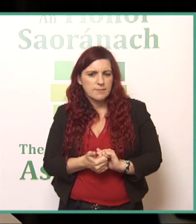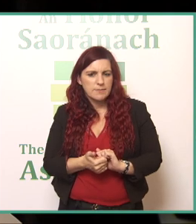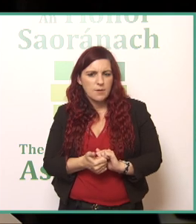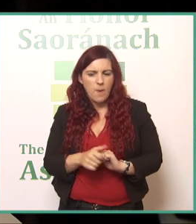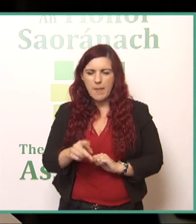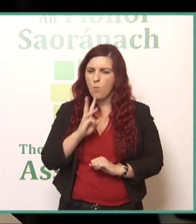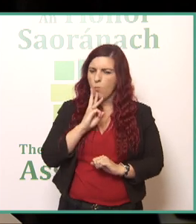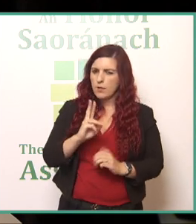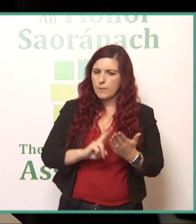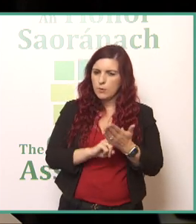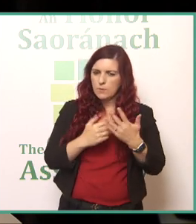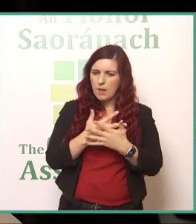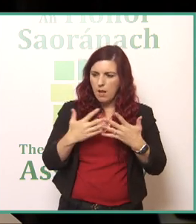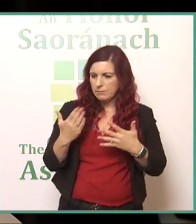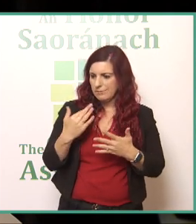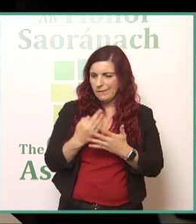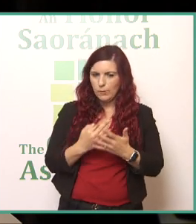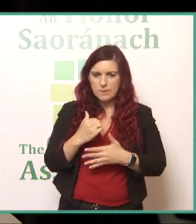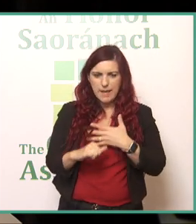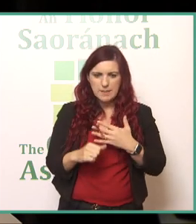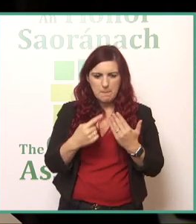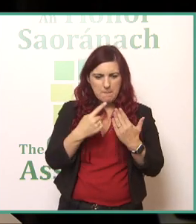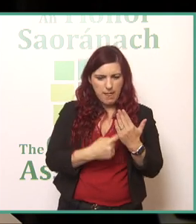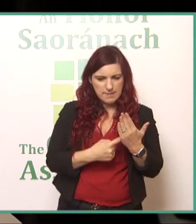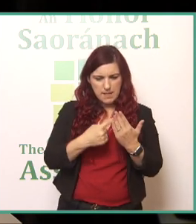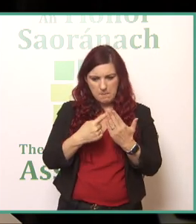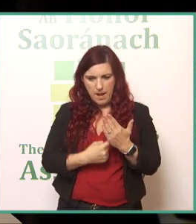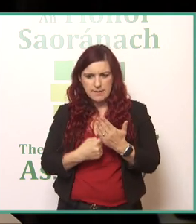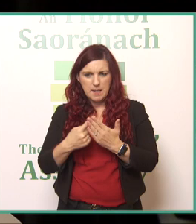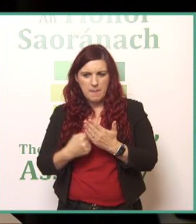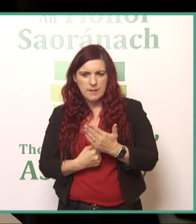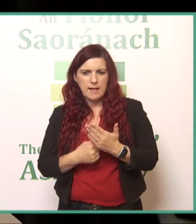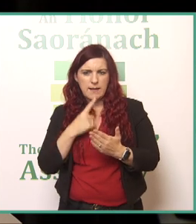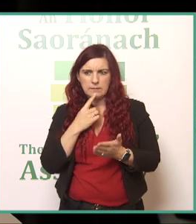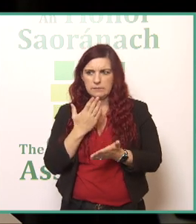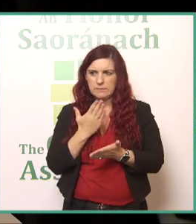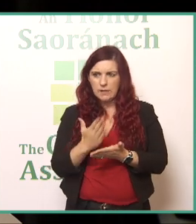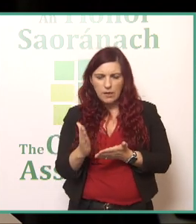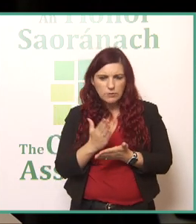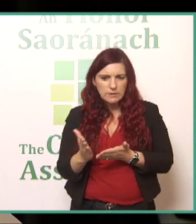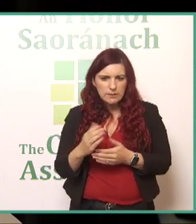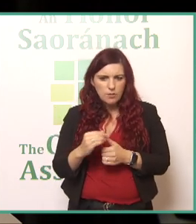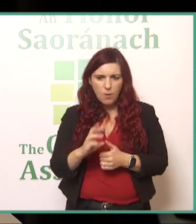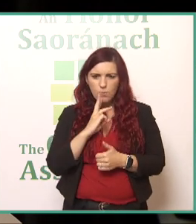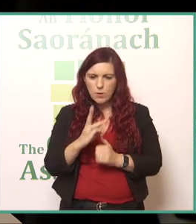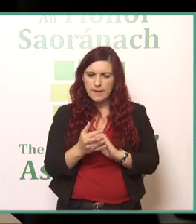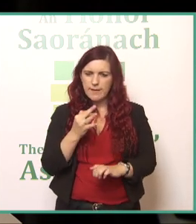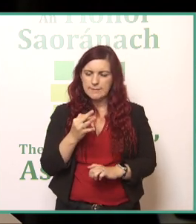been used an awful lot over the last couple of days. Policy and clarity is a word that I